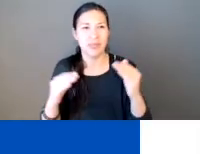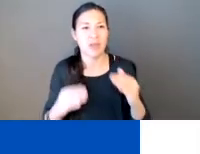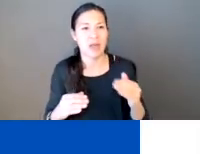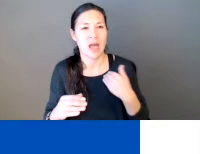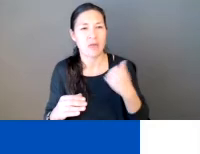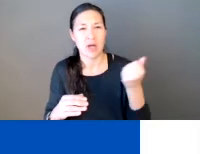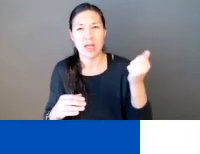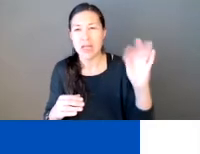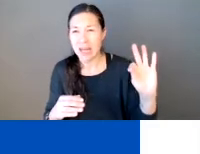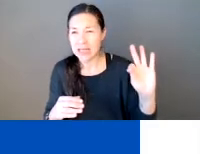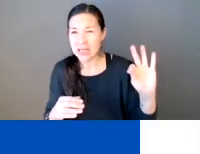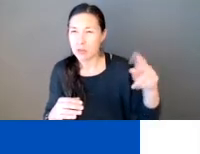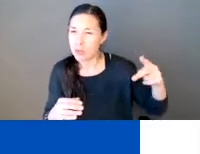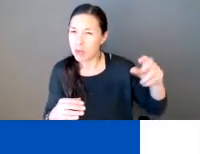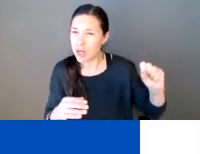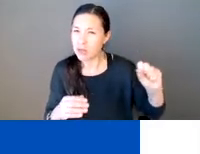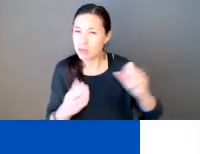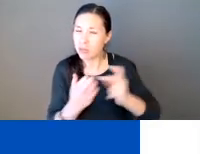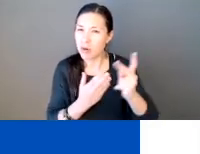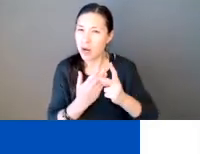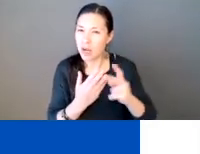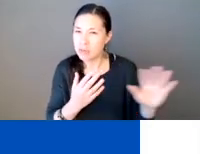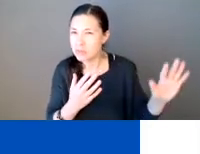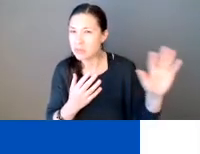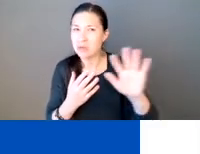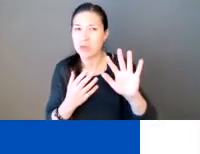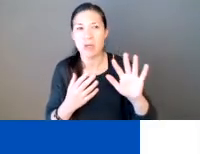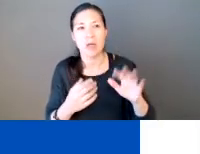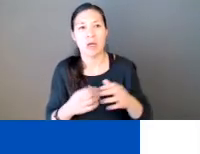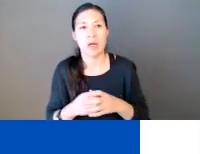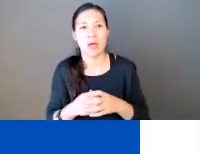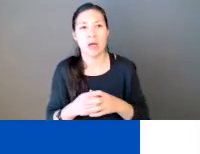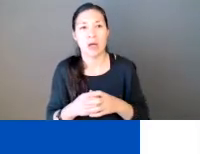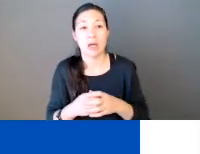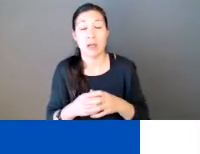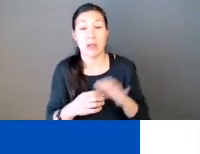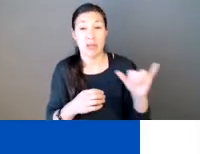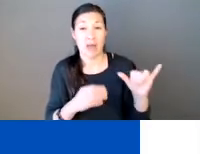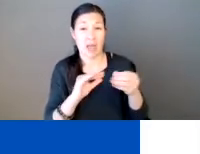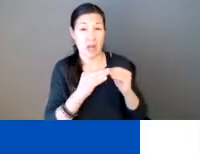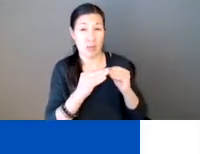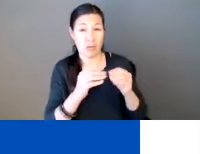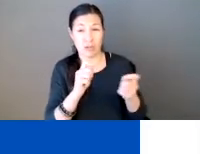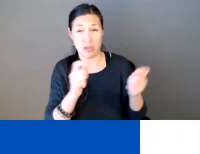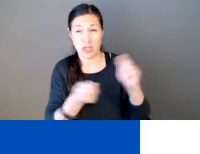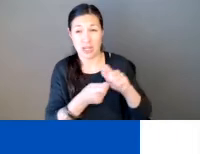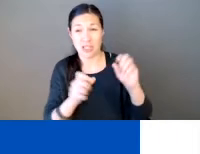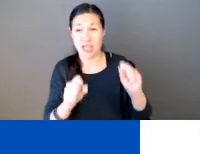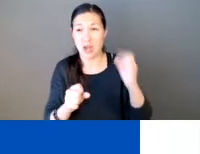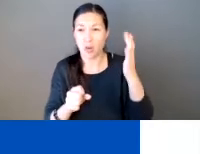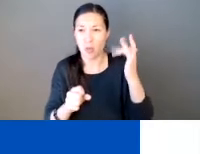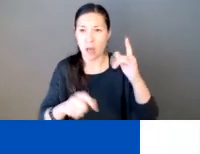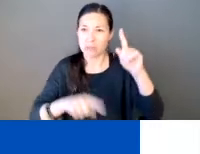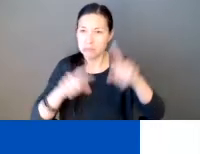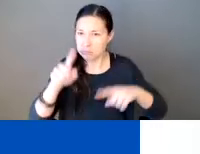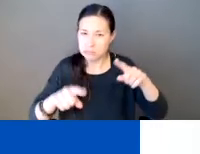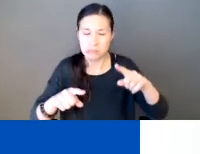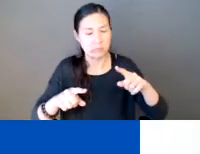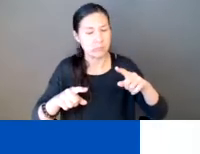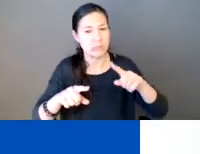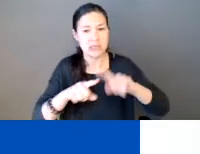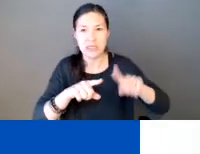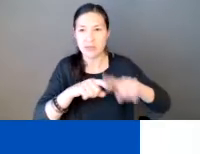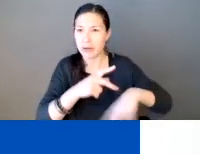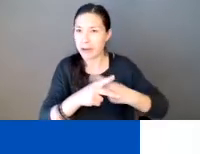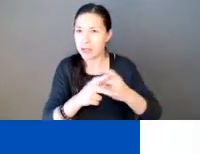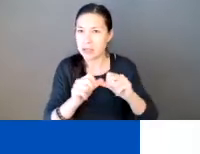And again, that number is subject to change at any point in time as agencies merge. They all have either a program